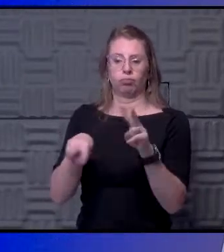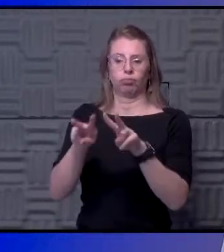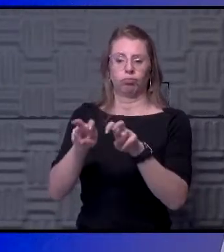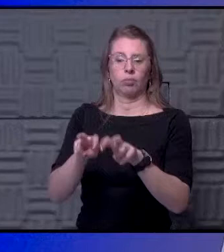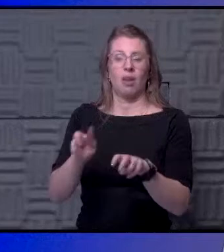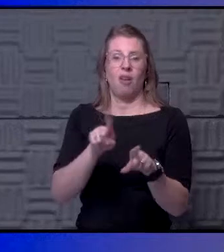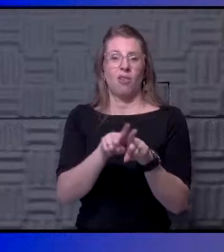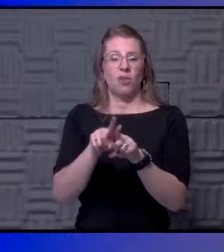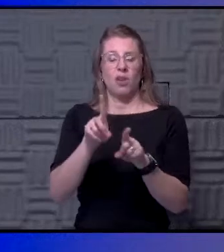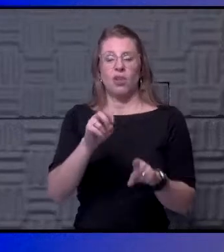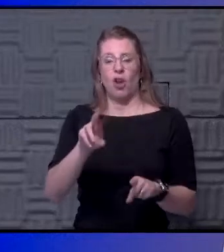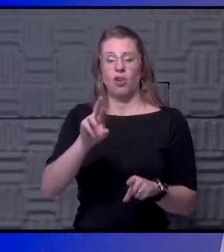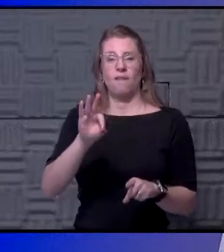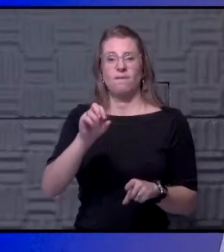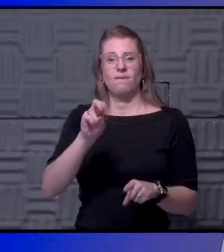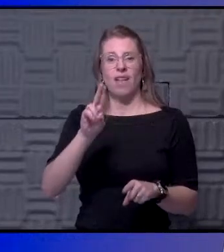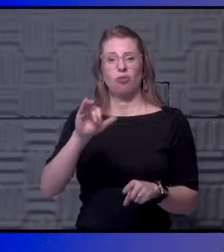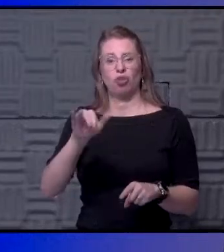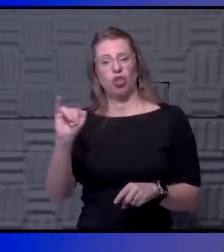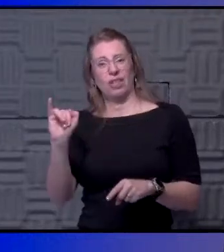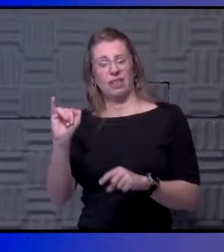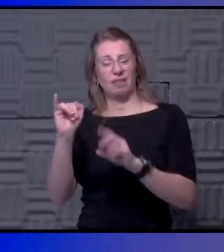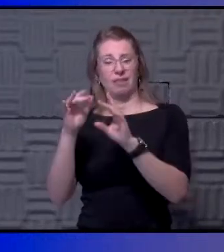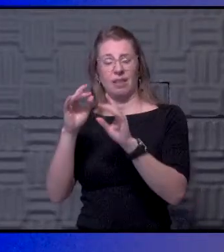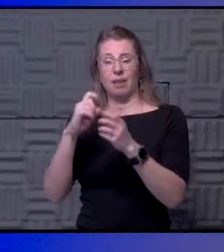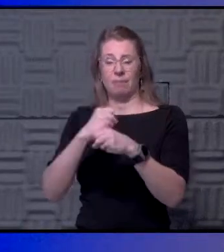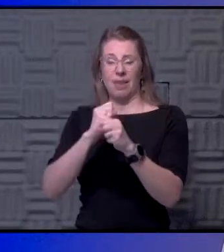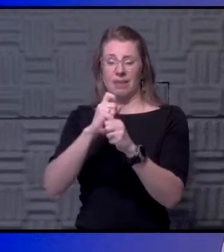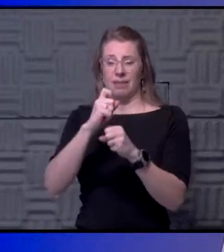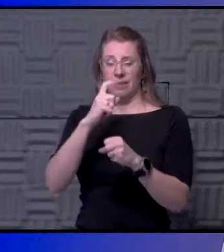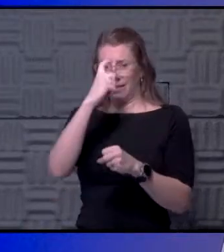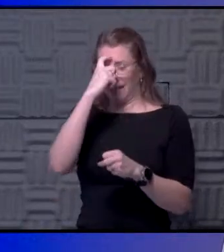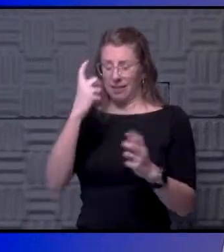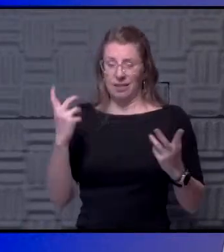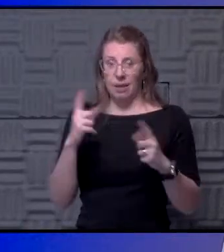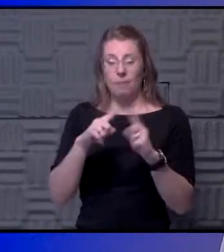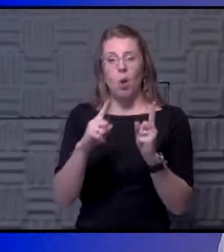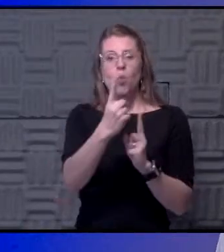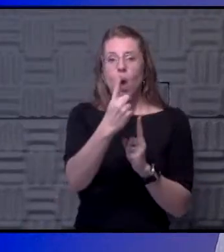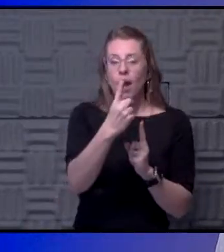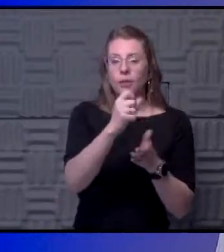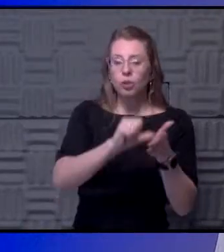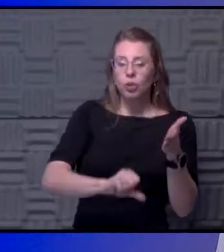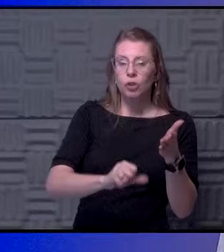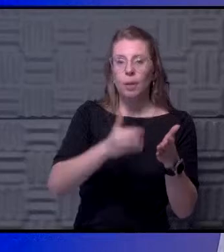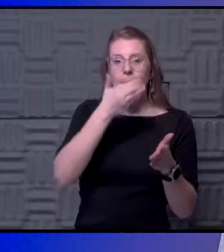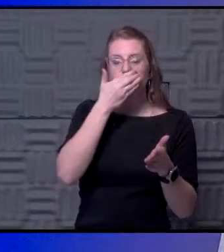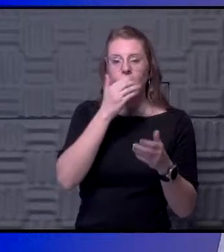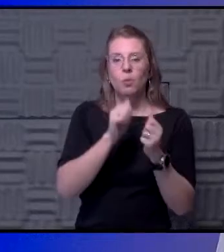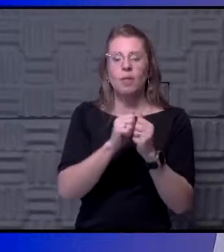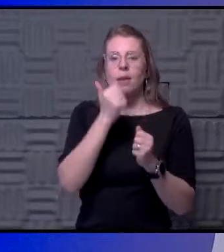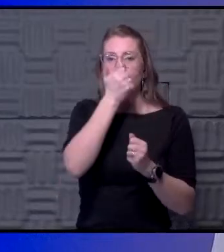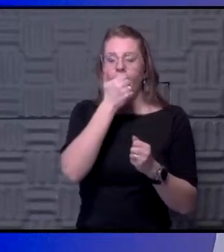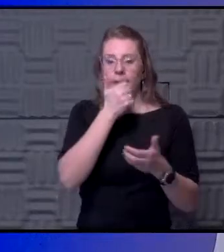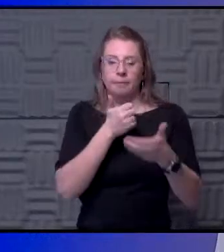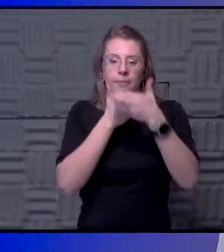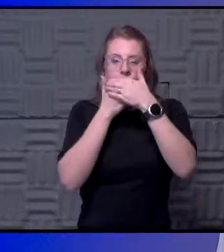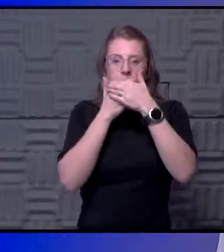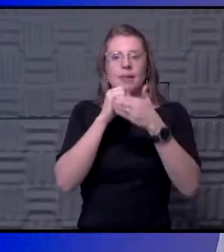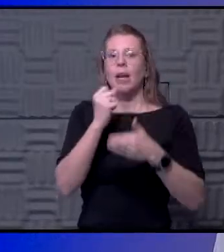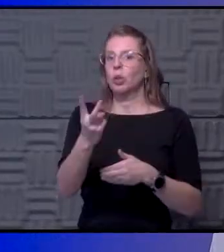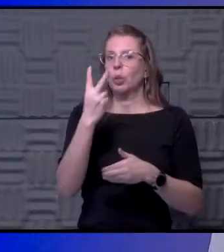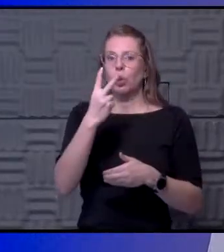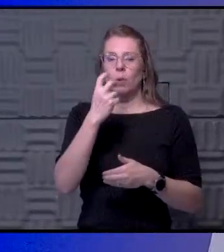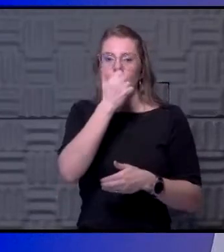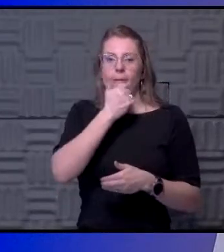Dr. Fauci saying it makes common sense. But remember, what they studied was one surgical mask with one cotton mask over it, not two cotton